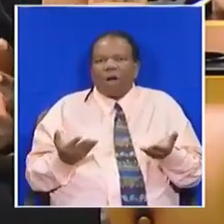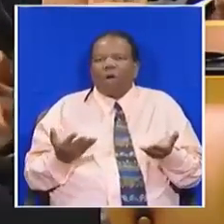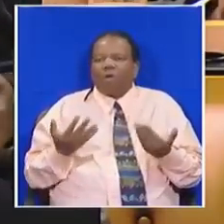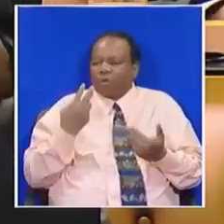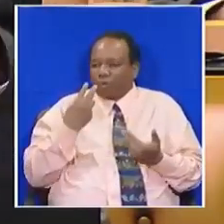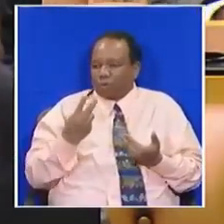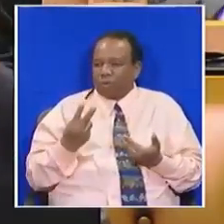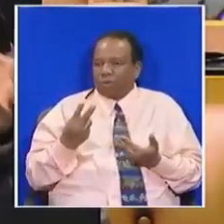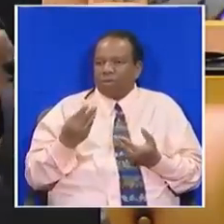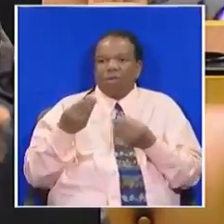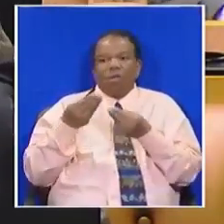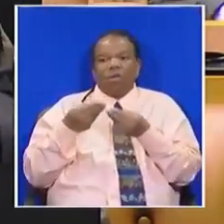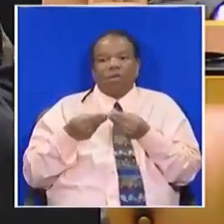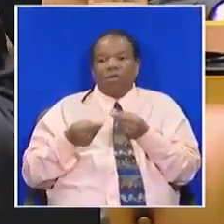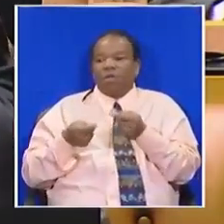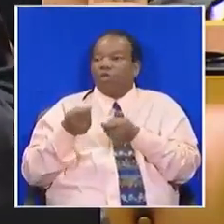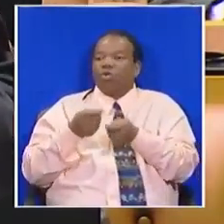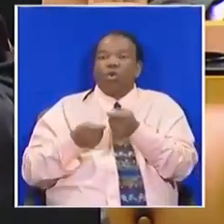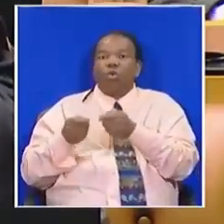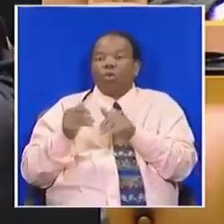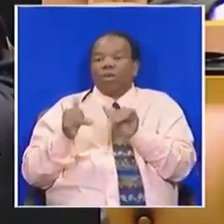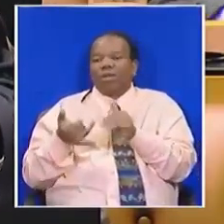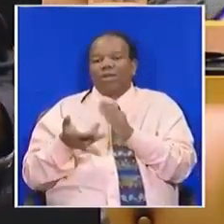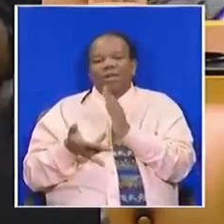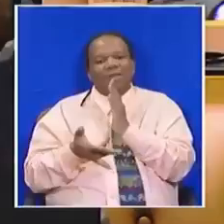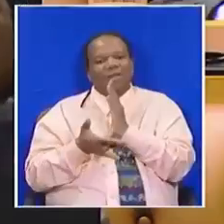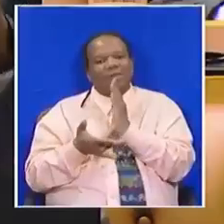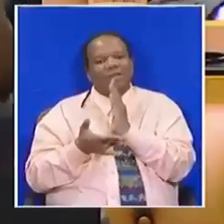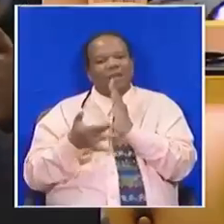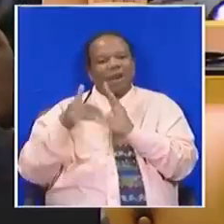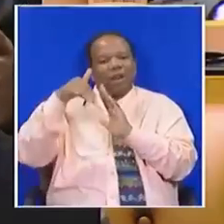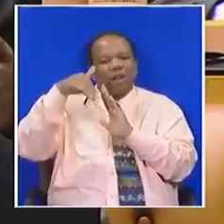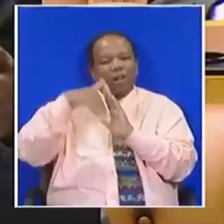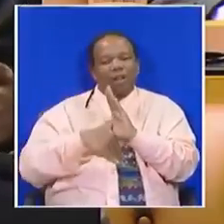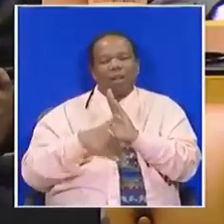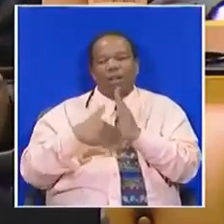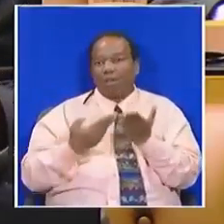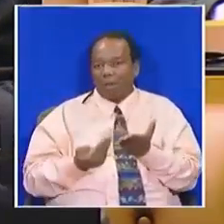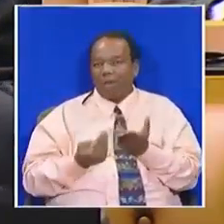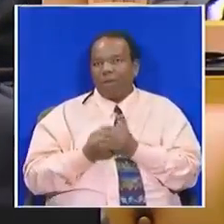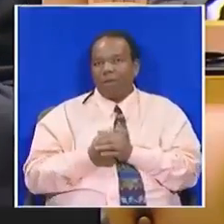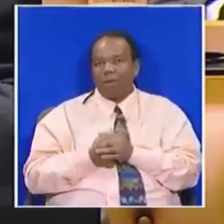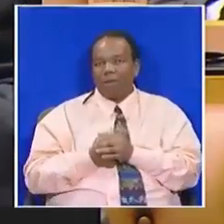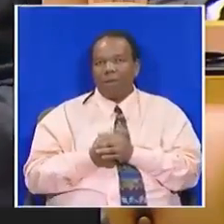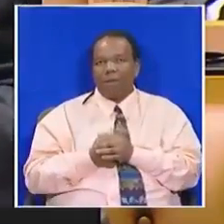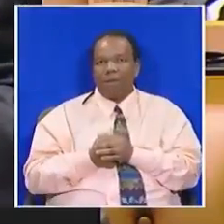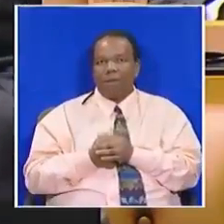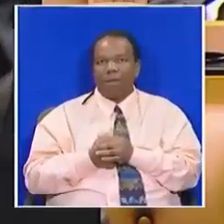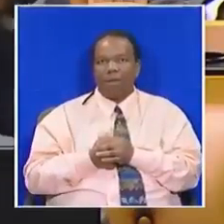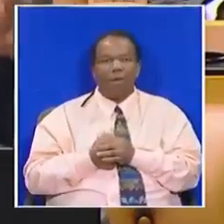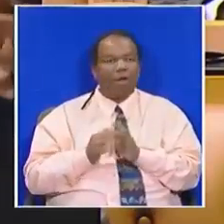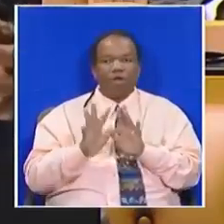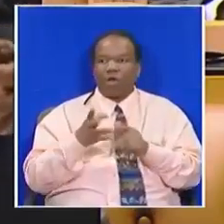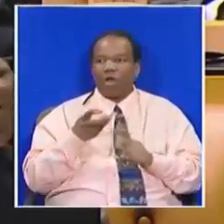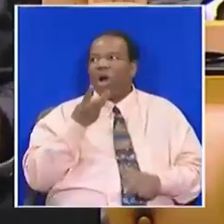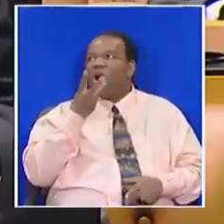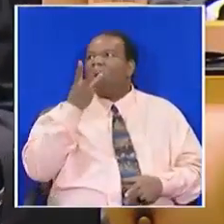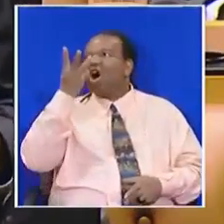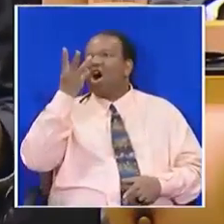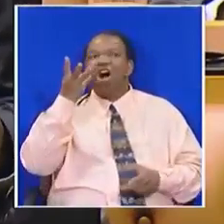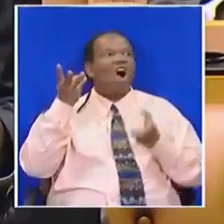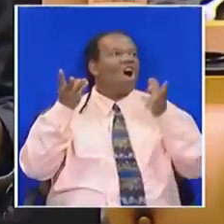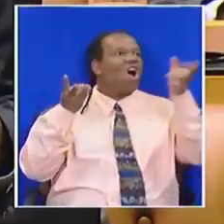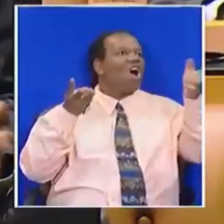now is in a technical recession. Now, rather than be screaming and shouting